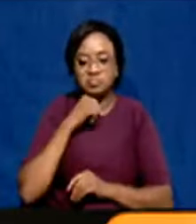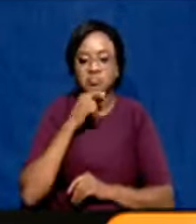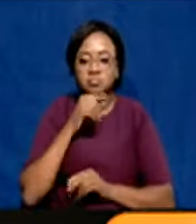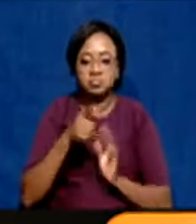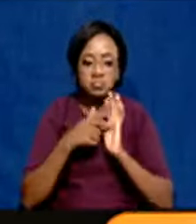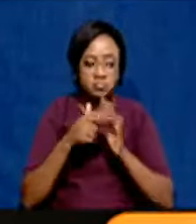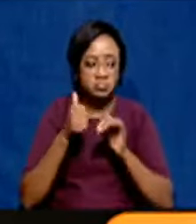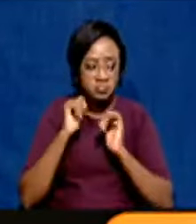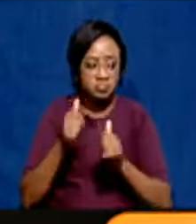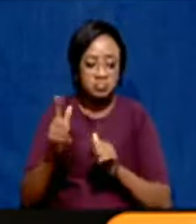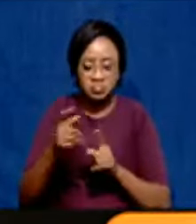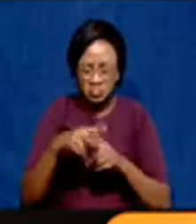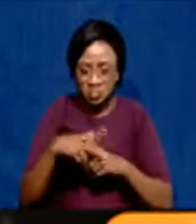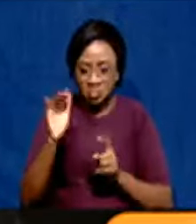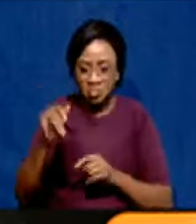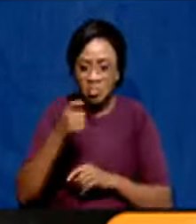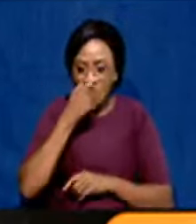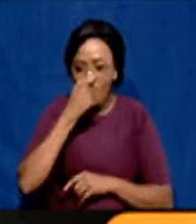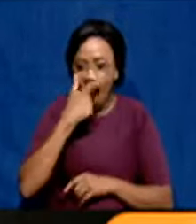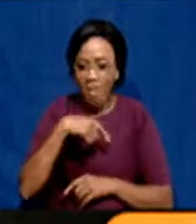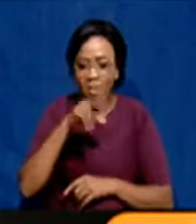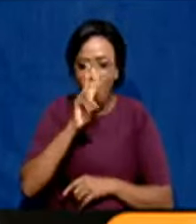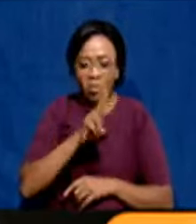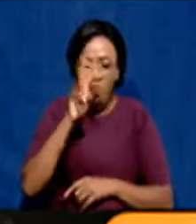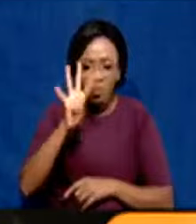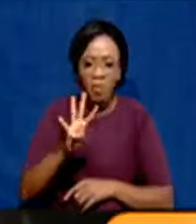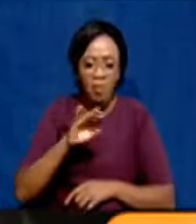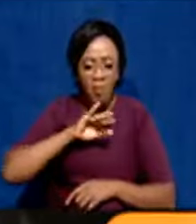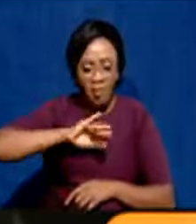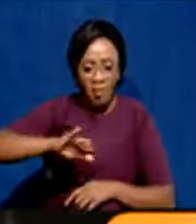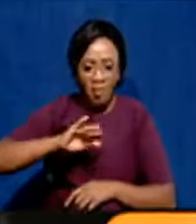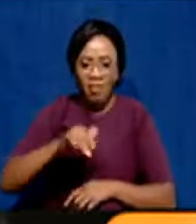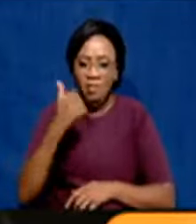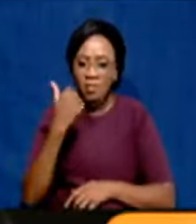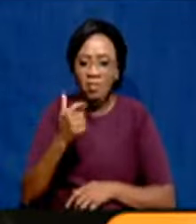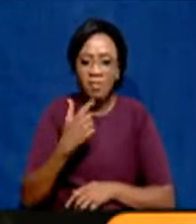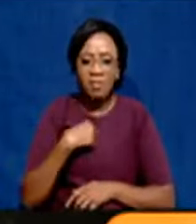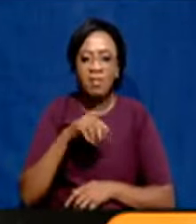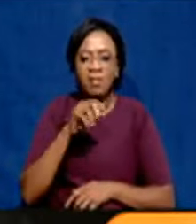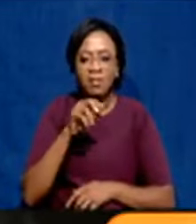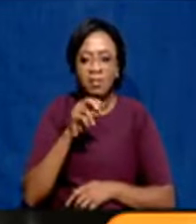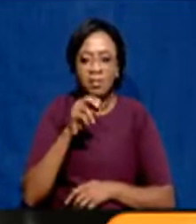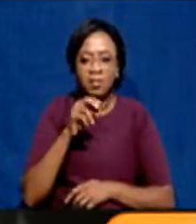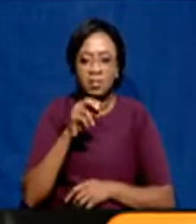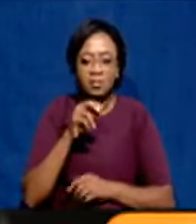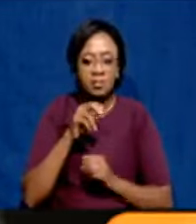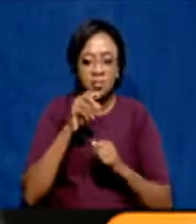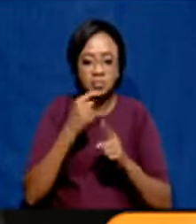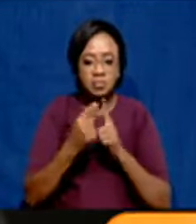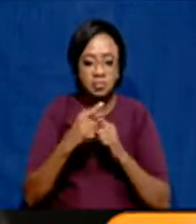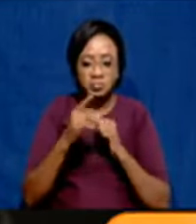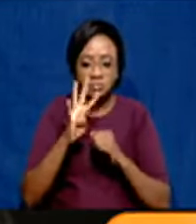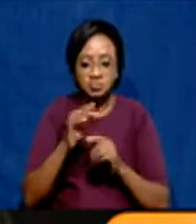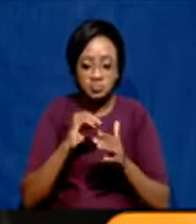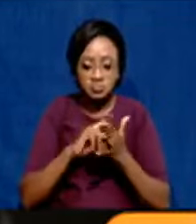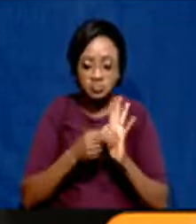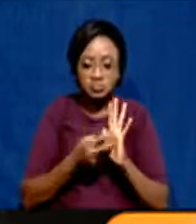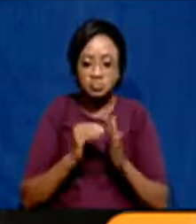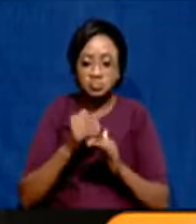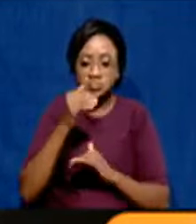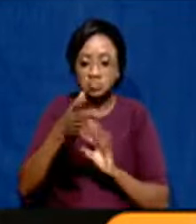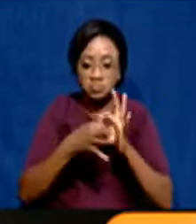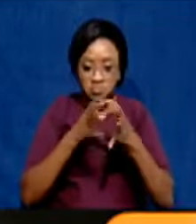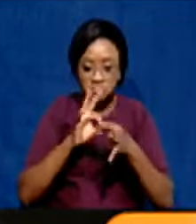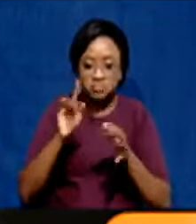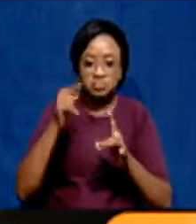And you know that at 24, he's not yet hit his peak. He had 4 years to hit his peak, 28-29. Yeah. And that means that the next Olympics is where he